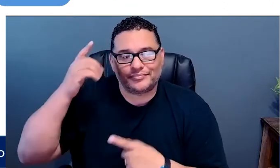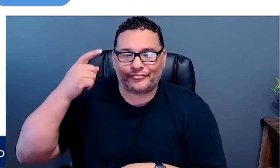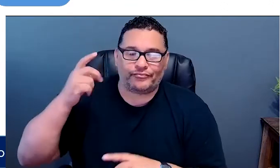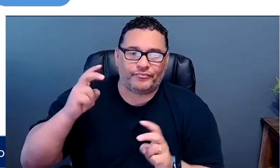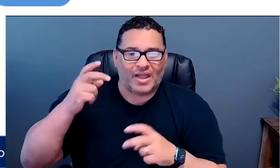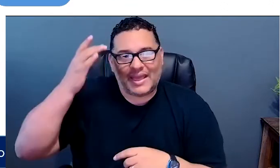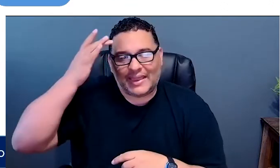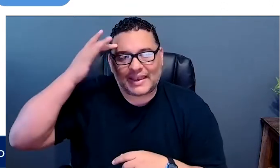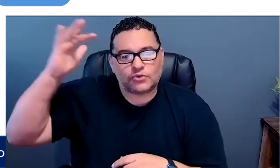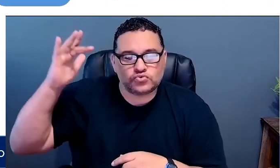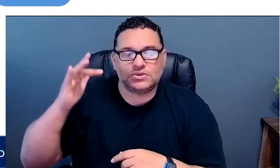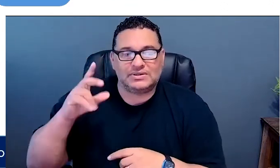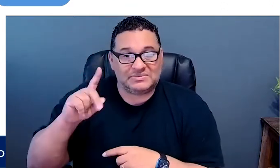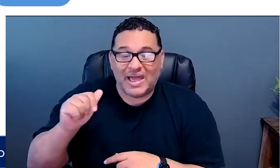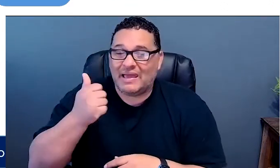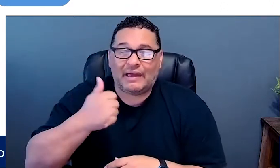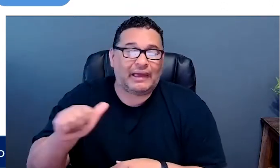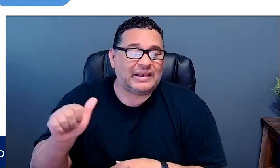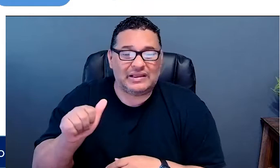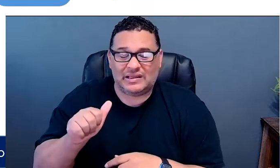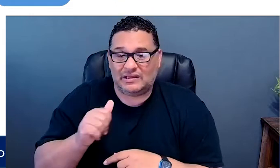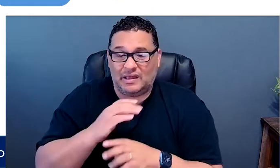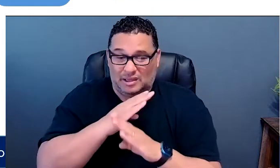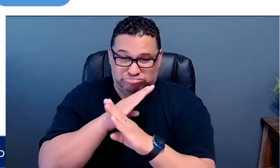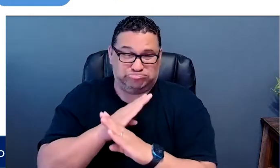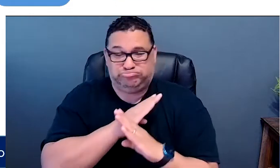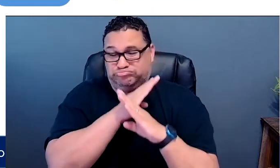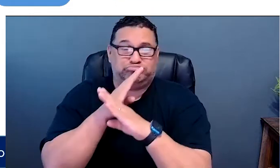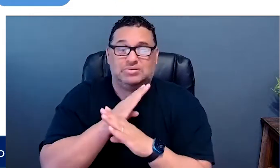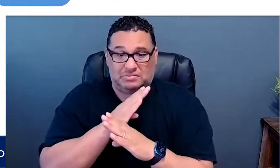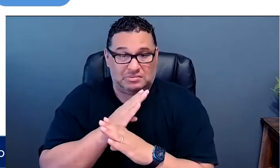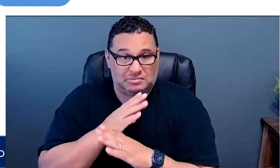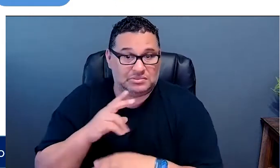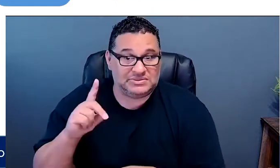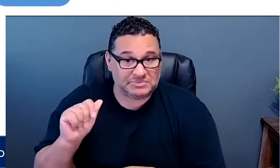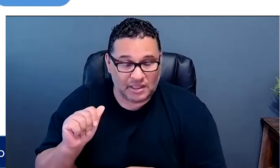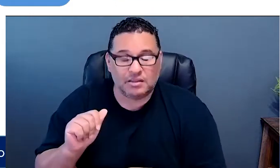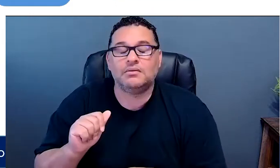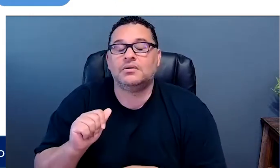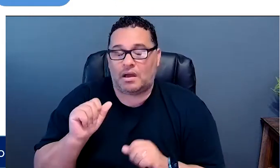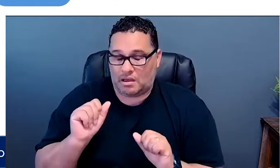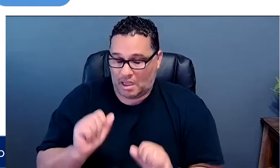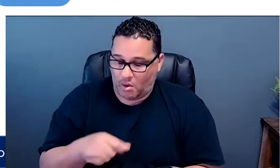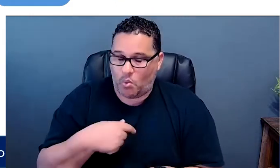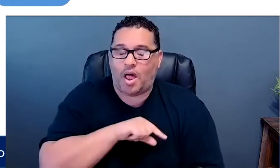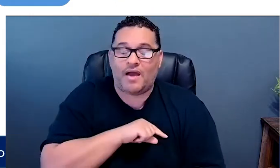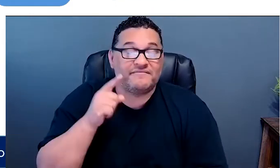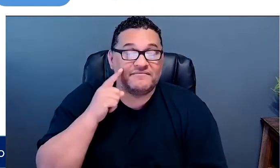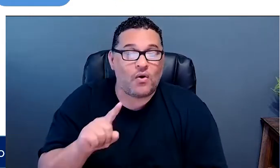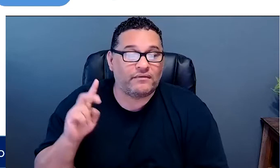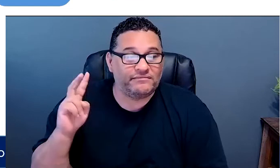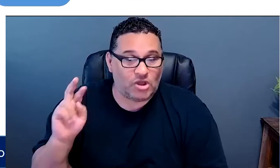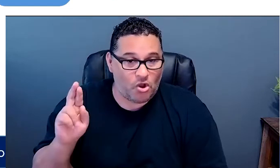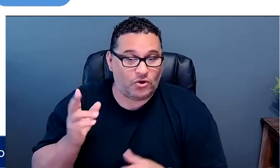of disabling conditions will qualify for vocational rehabilitation services. But